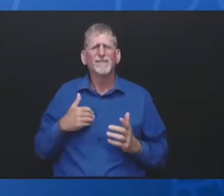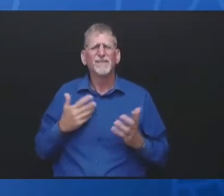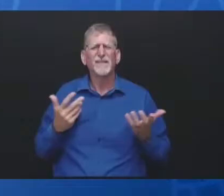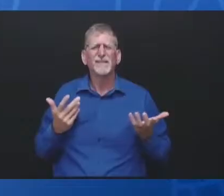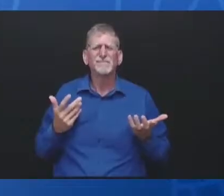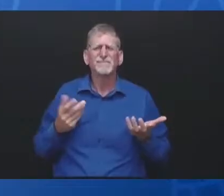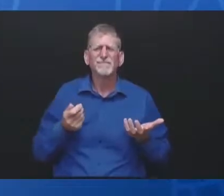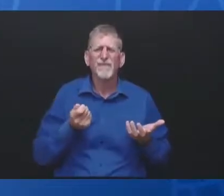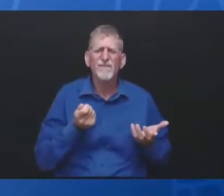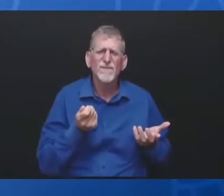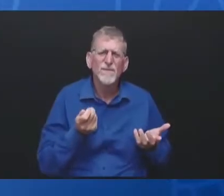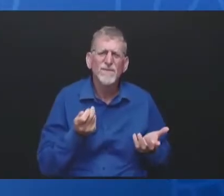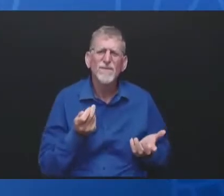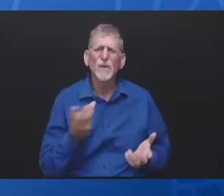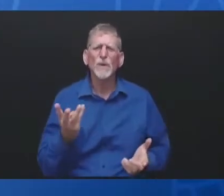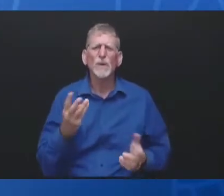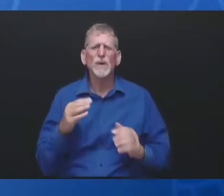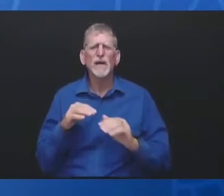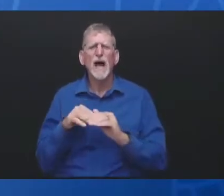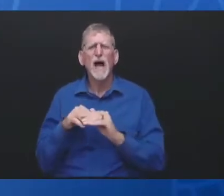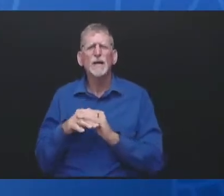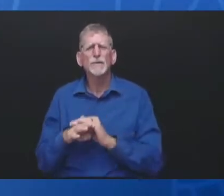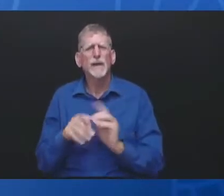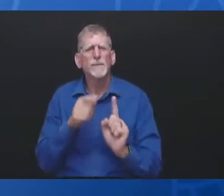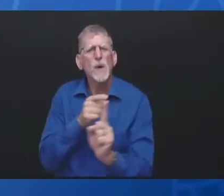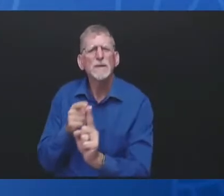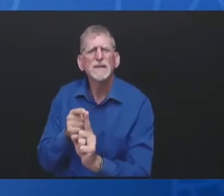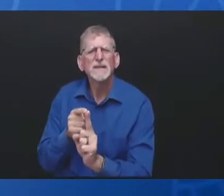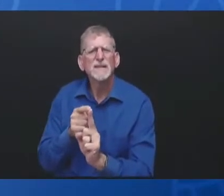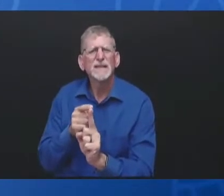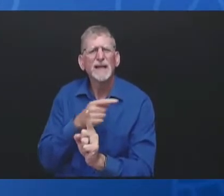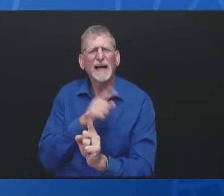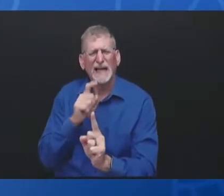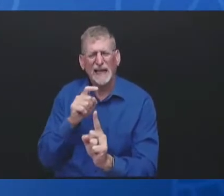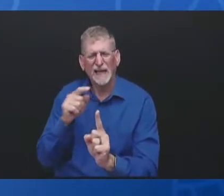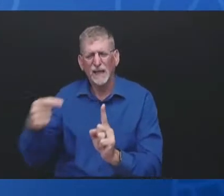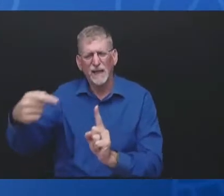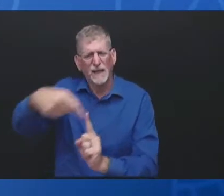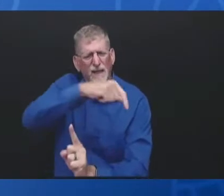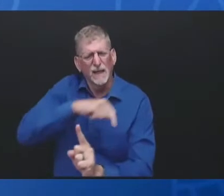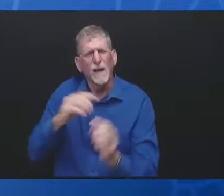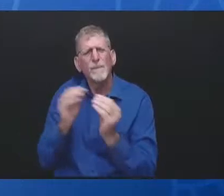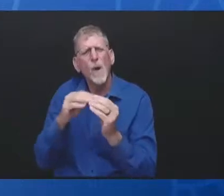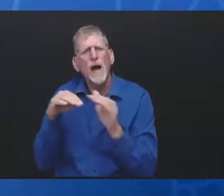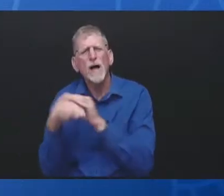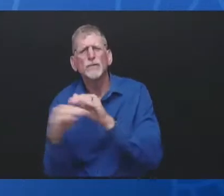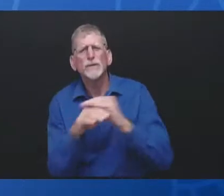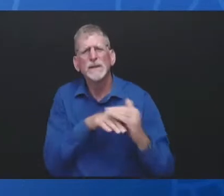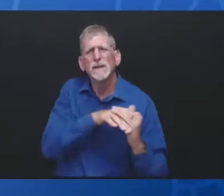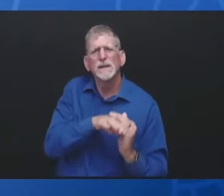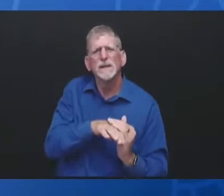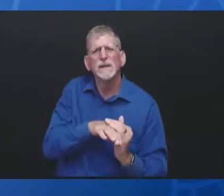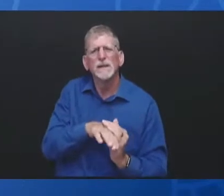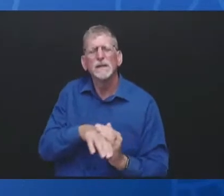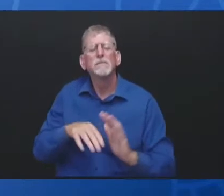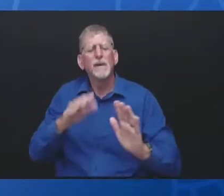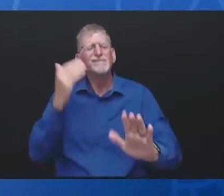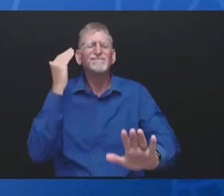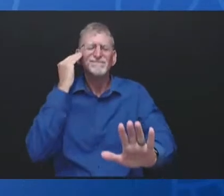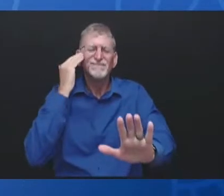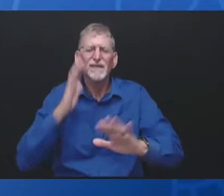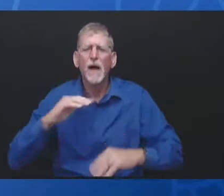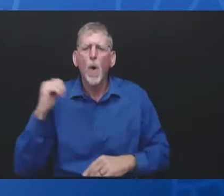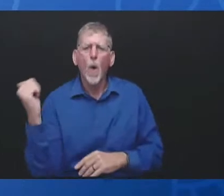entry points and so on. They need more entry points. Yes, everyone has an opinion. I understand that. What I do know, too, is for the first time ever,